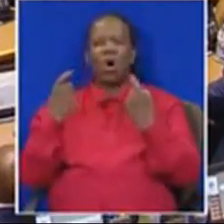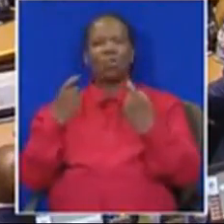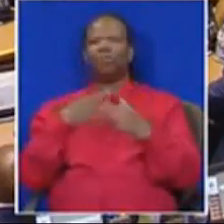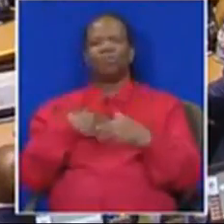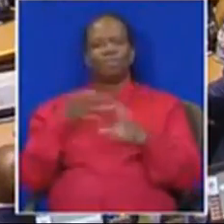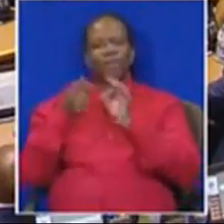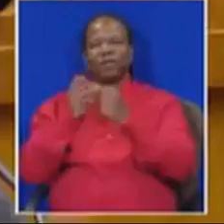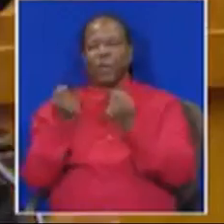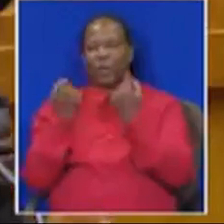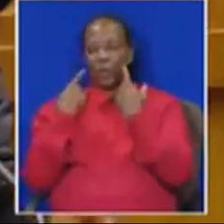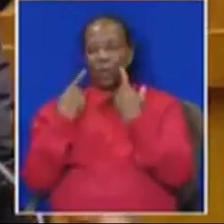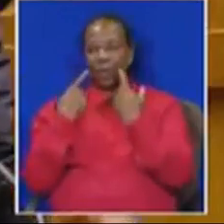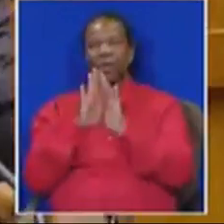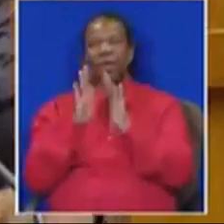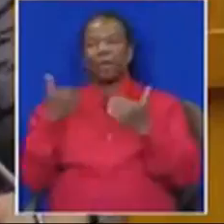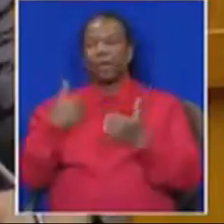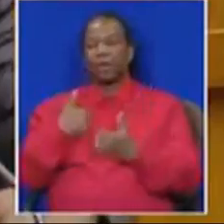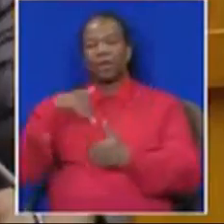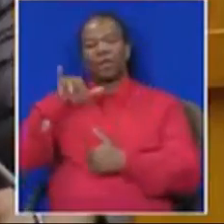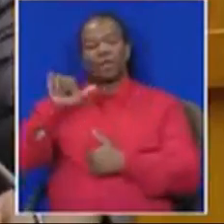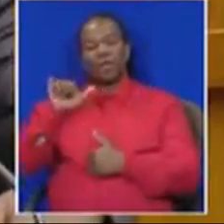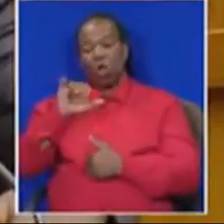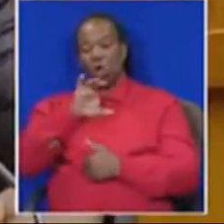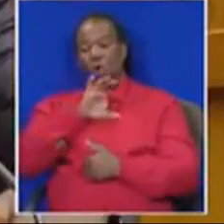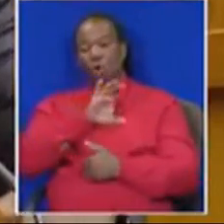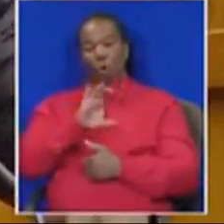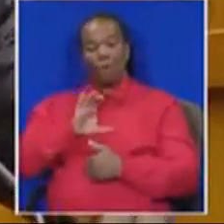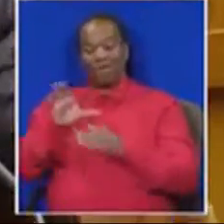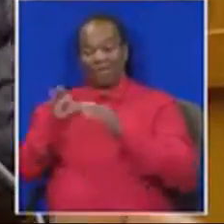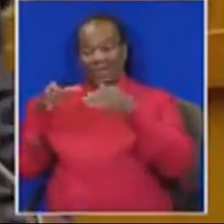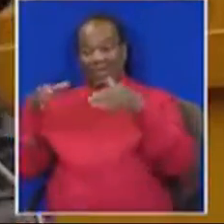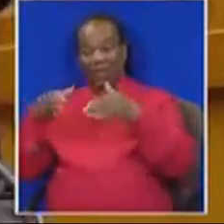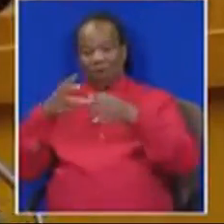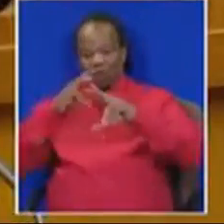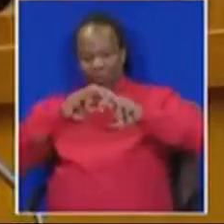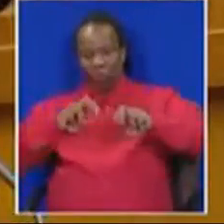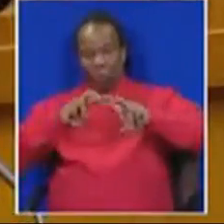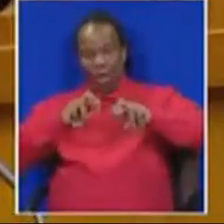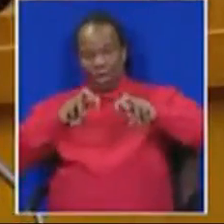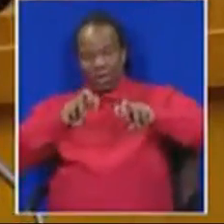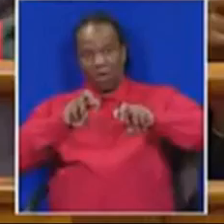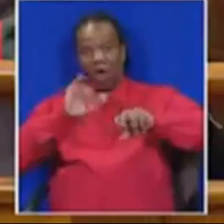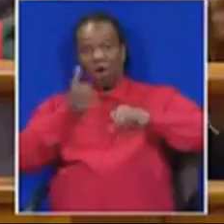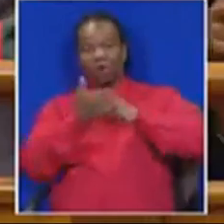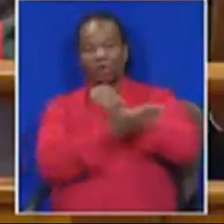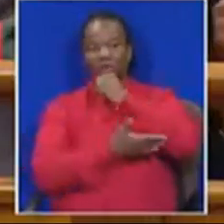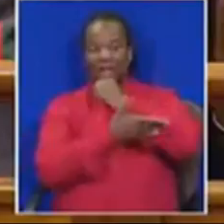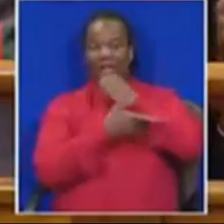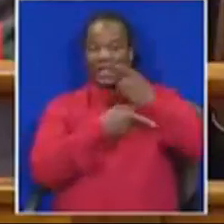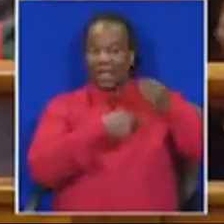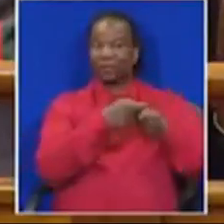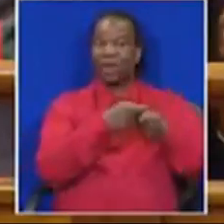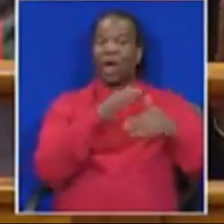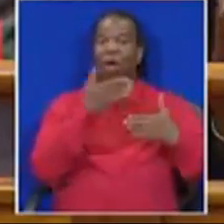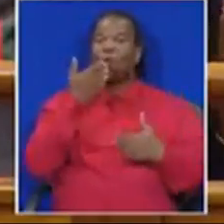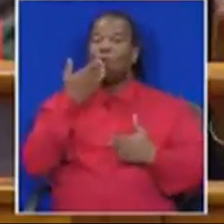The Commission of Inquiry into State Capture, headed by Deputy Chief Justice Judge Raymond